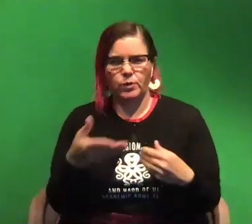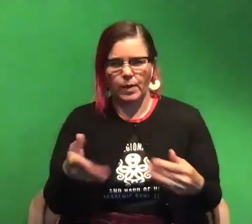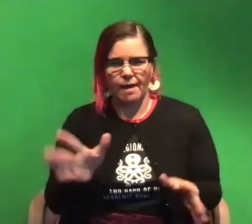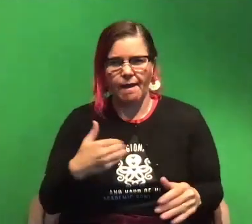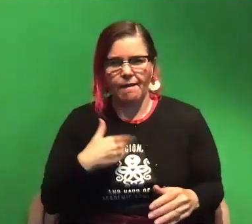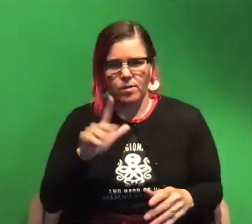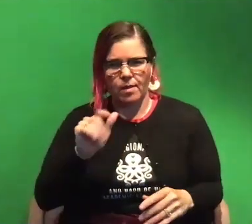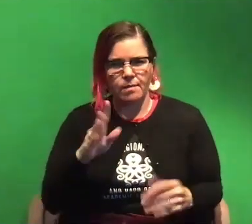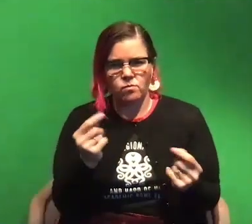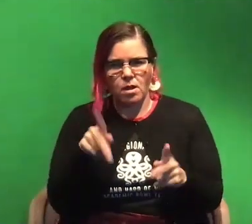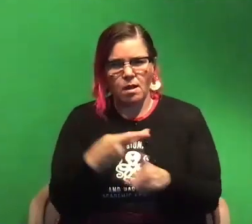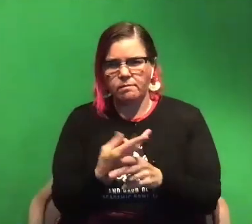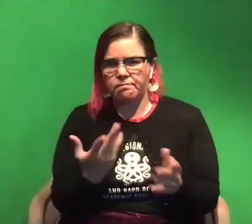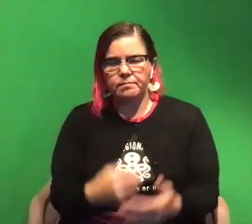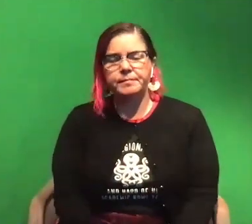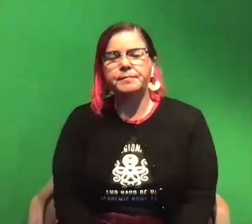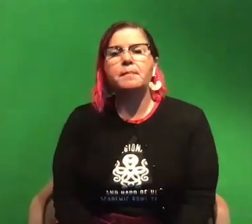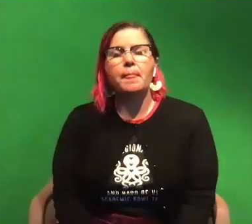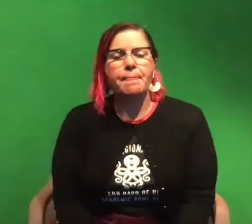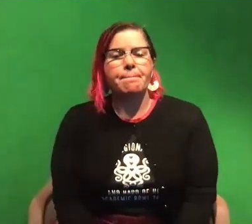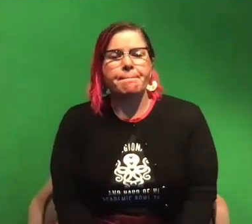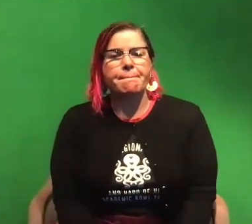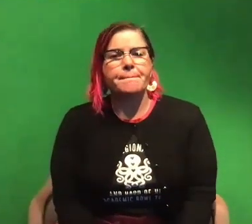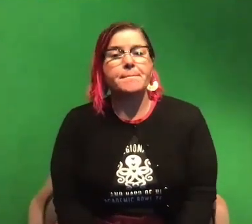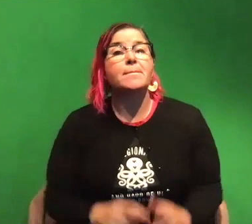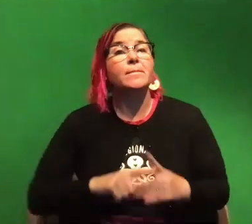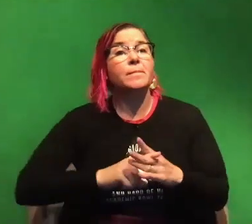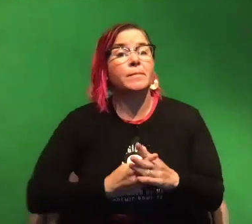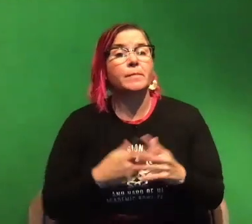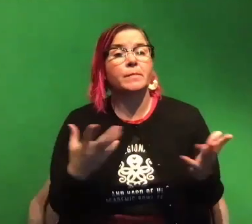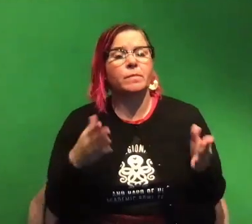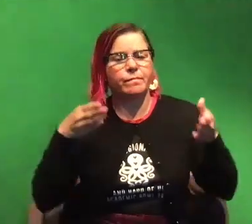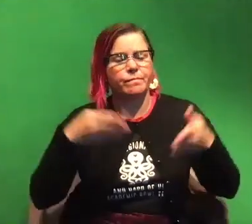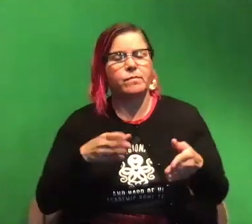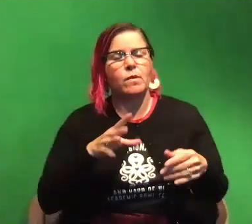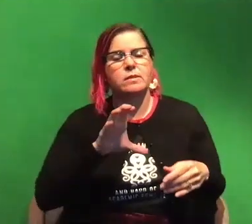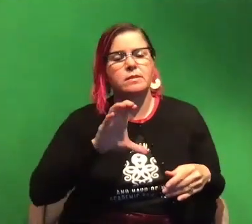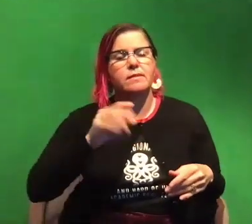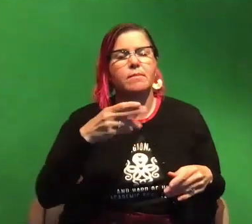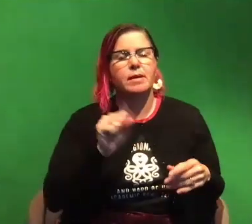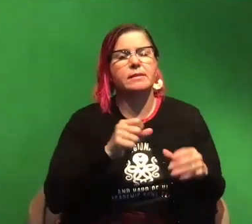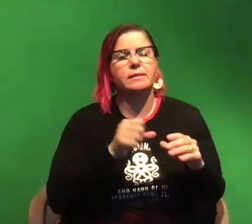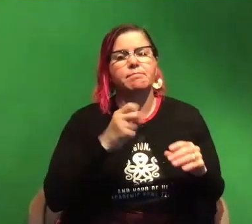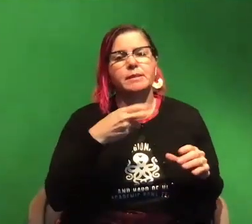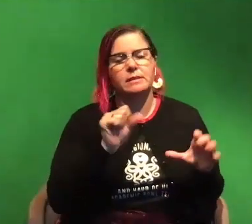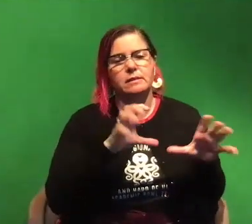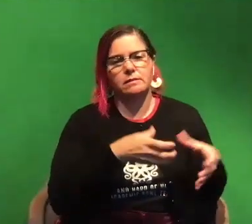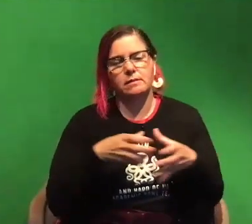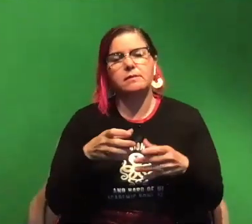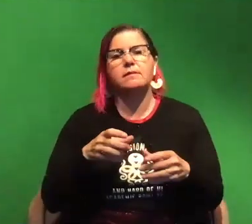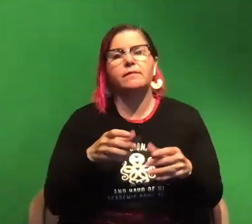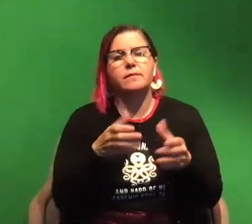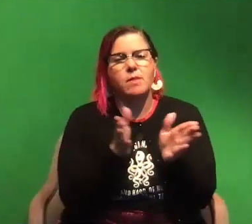the lab? So to start with, we were trying to focus on cephalopod species that are very